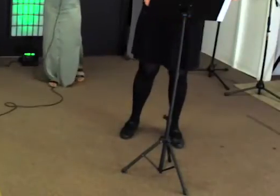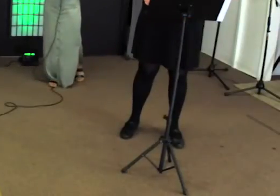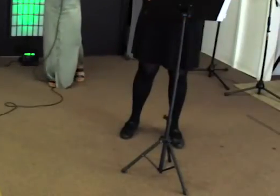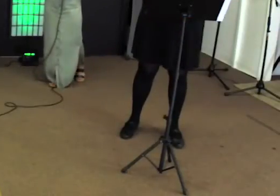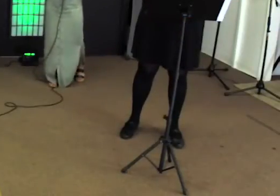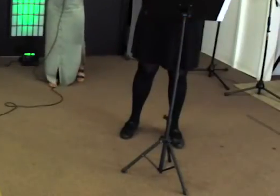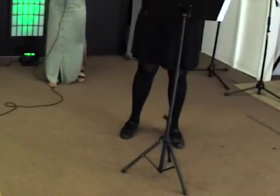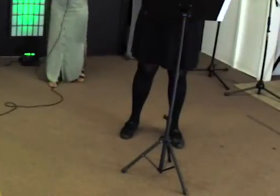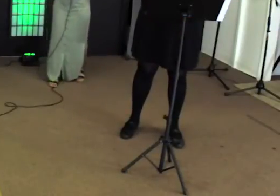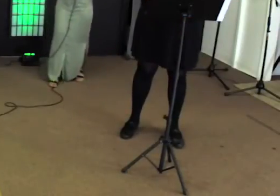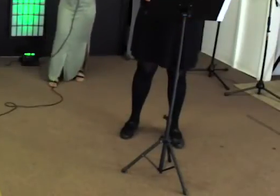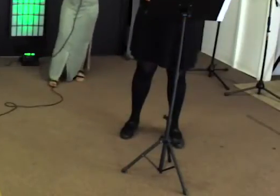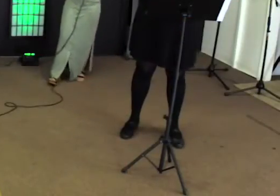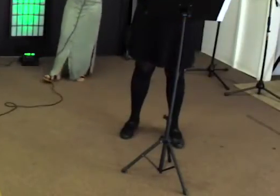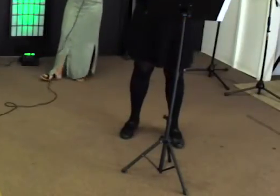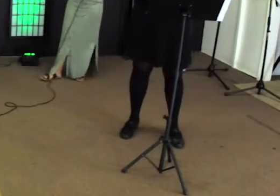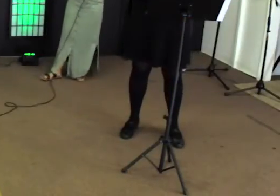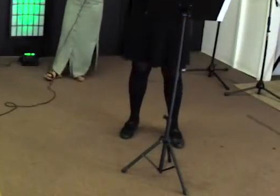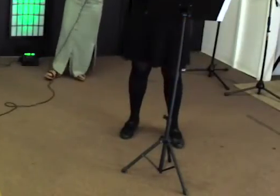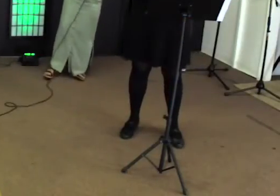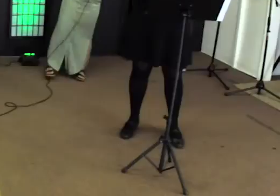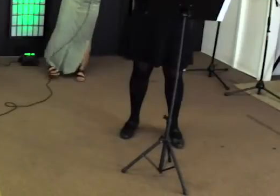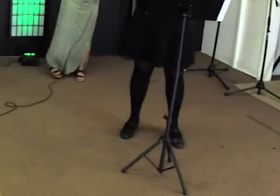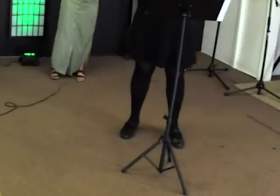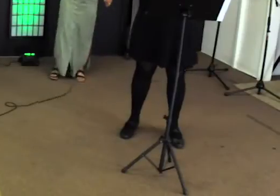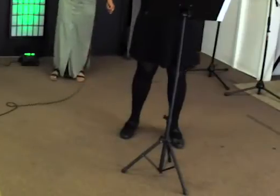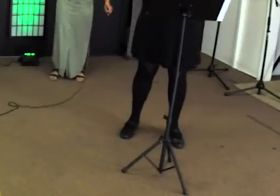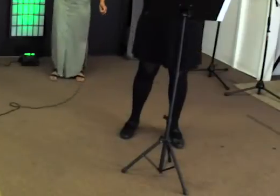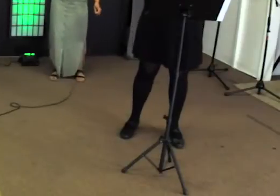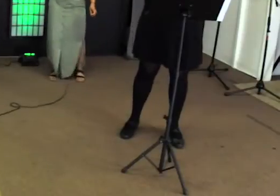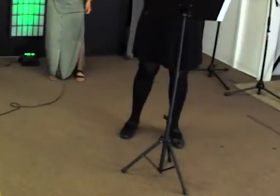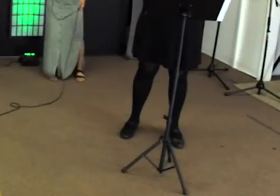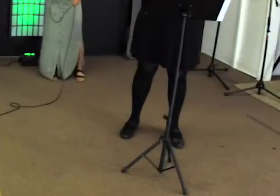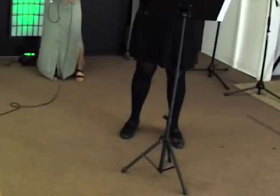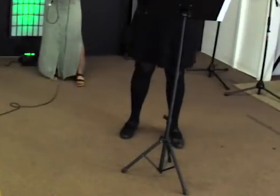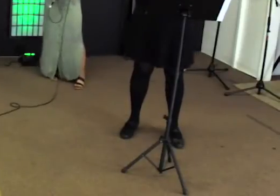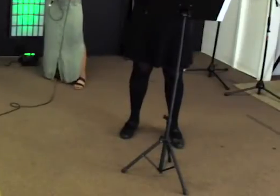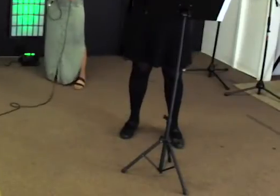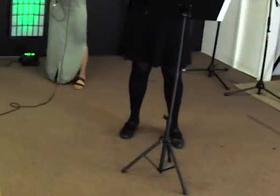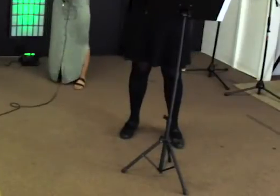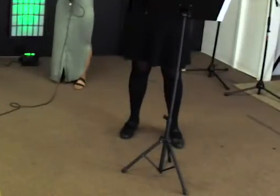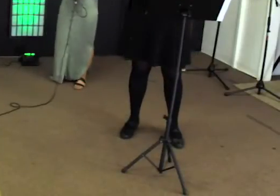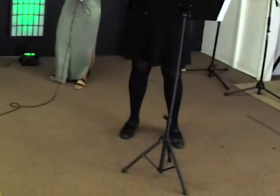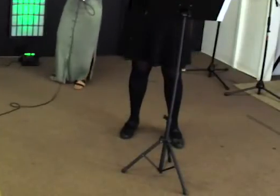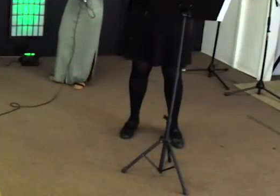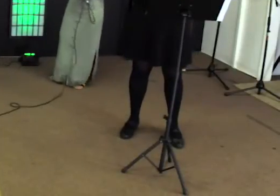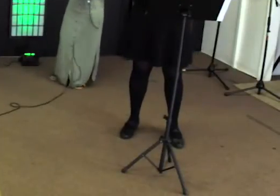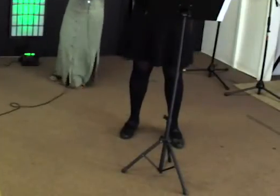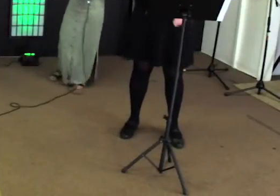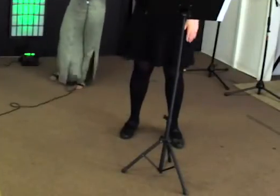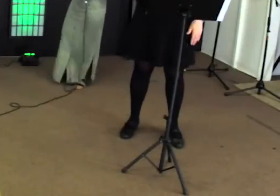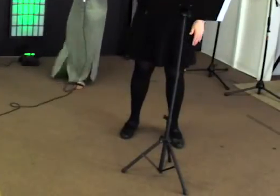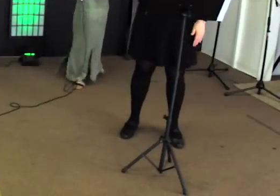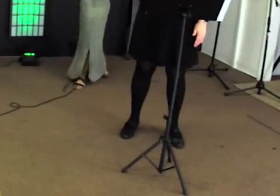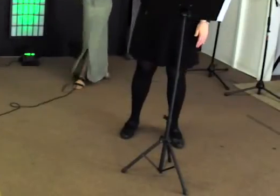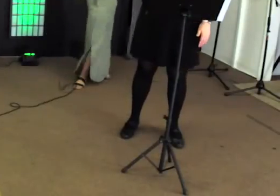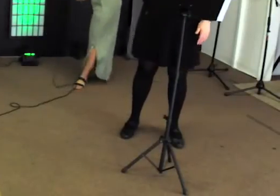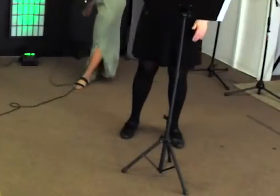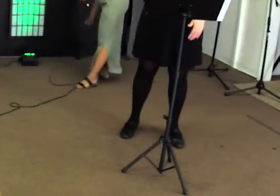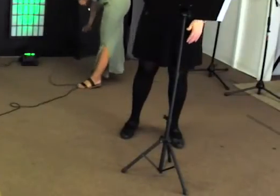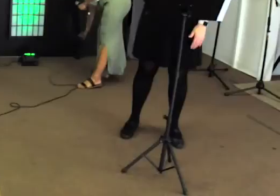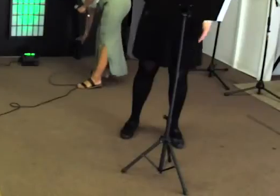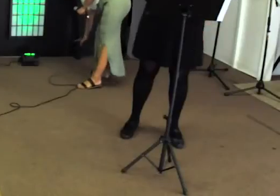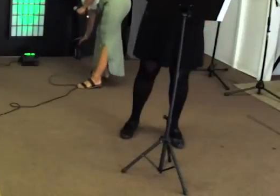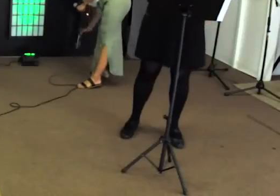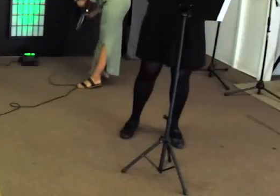Amen. Hallelujah. I think oftentimes we forget just how close God is to